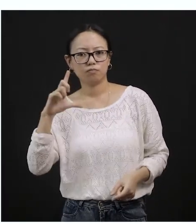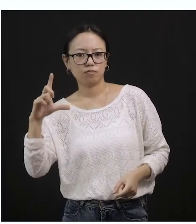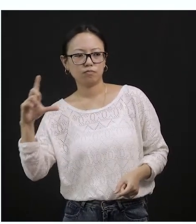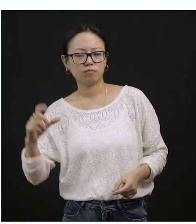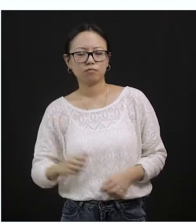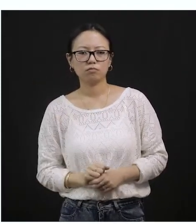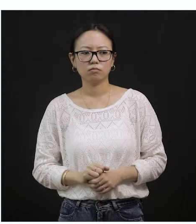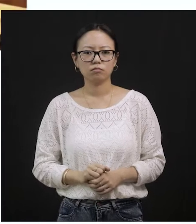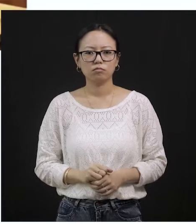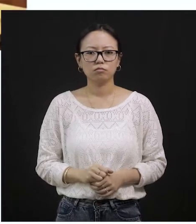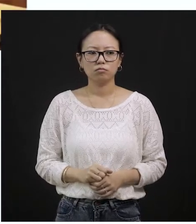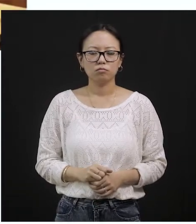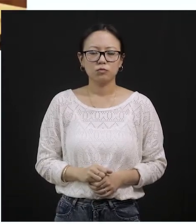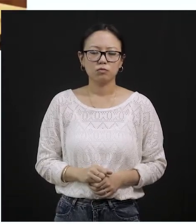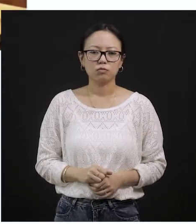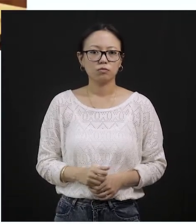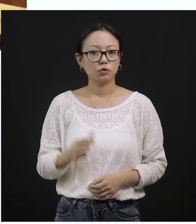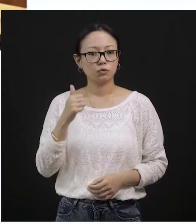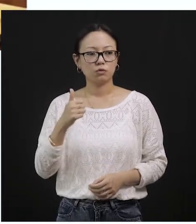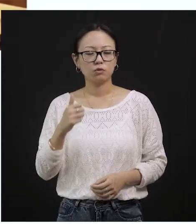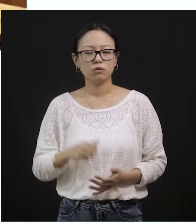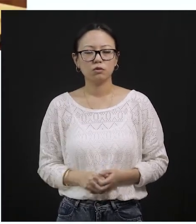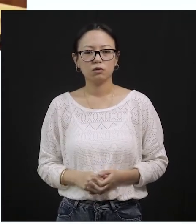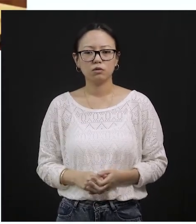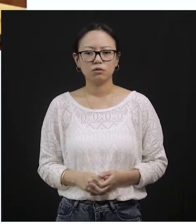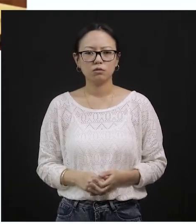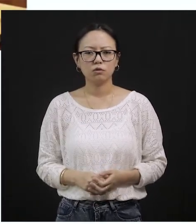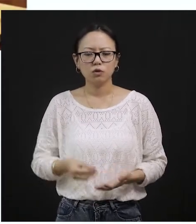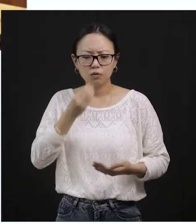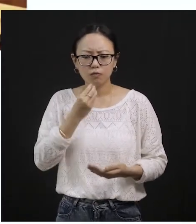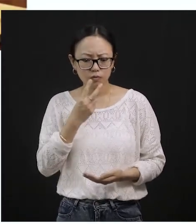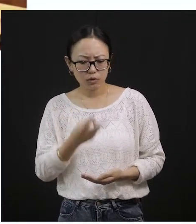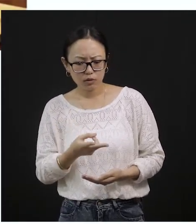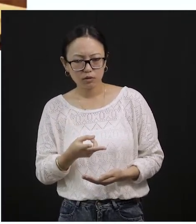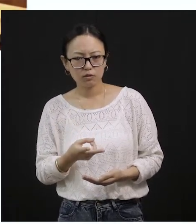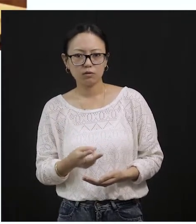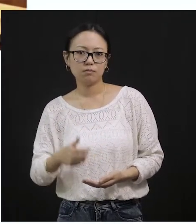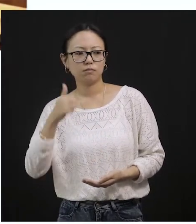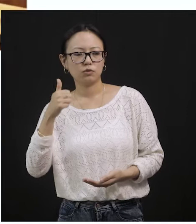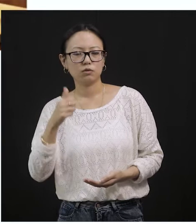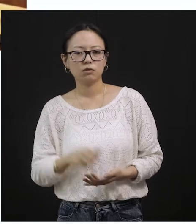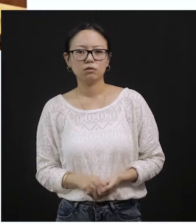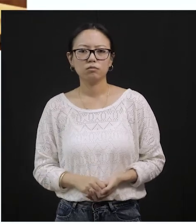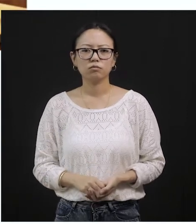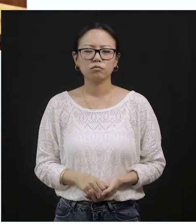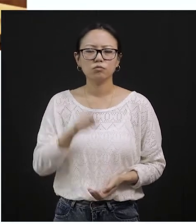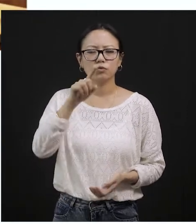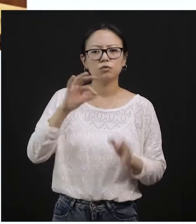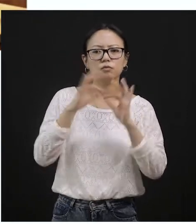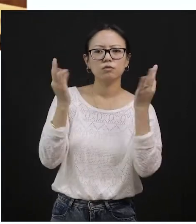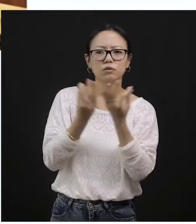preparation of the food to the presentation of the food. Now, when you go to a restaurant with your